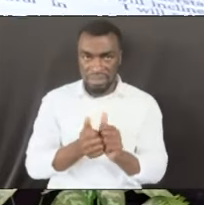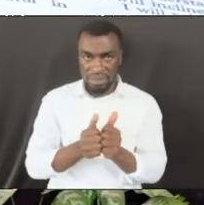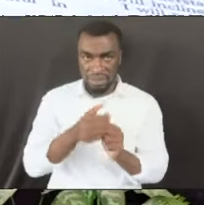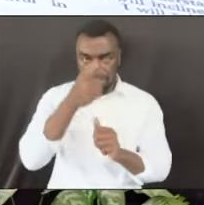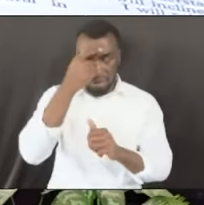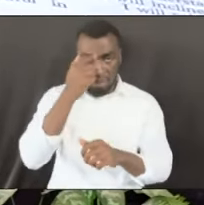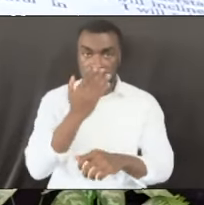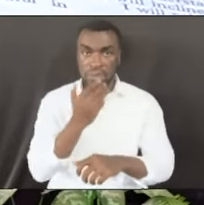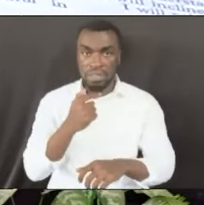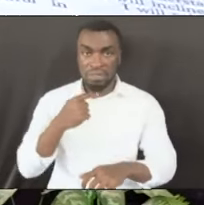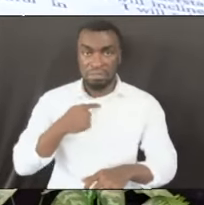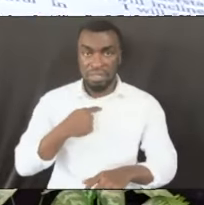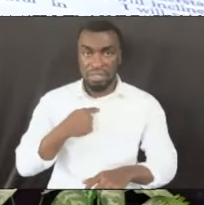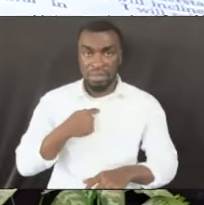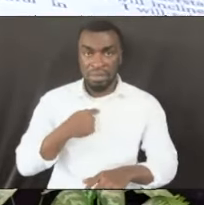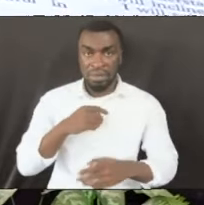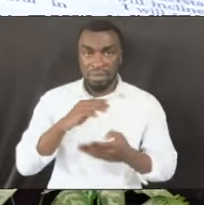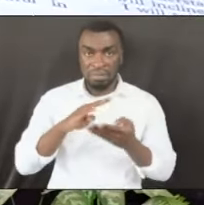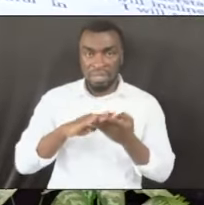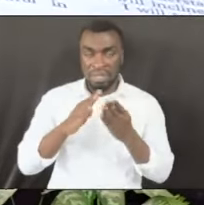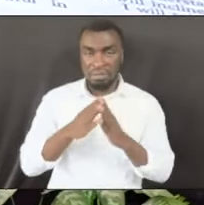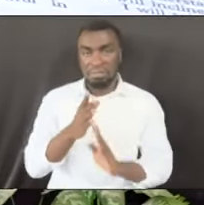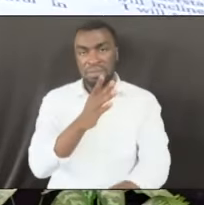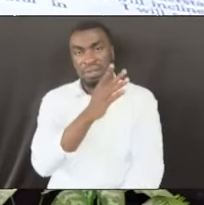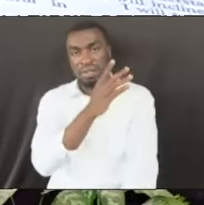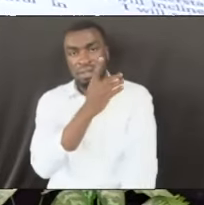me to be a medical doctor.